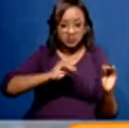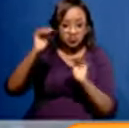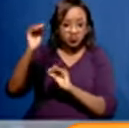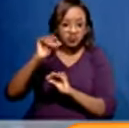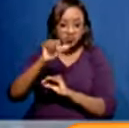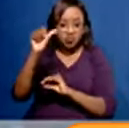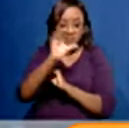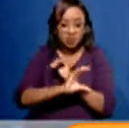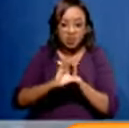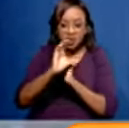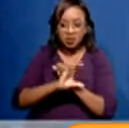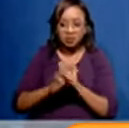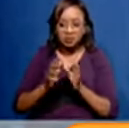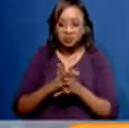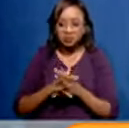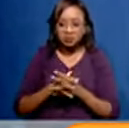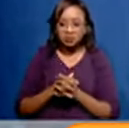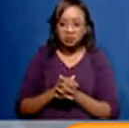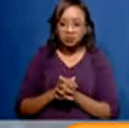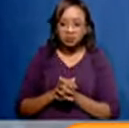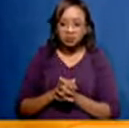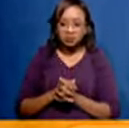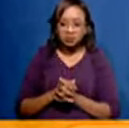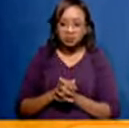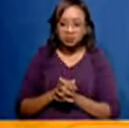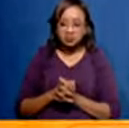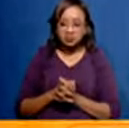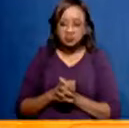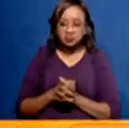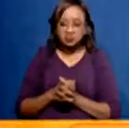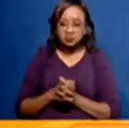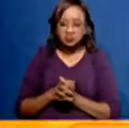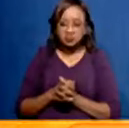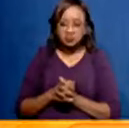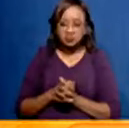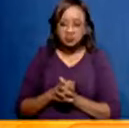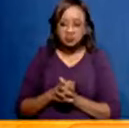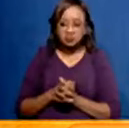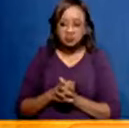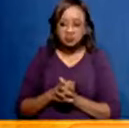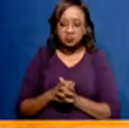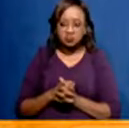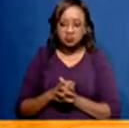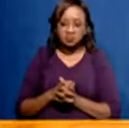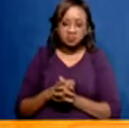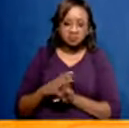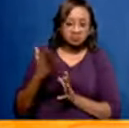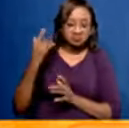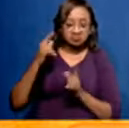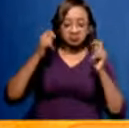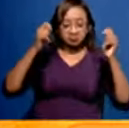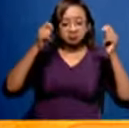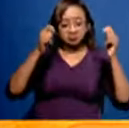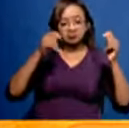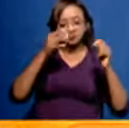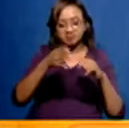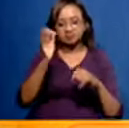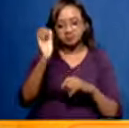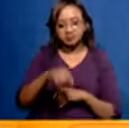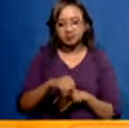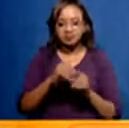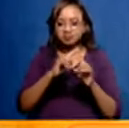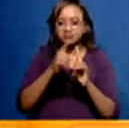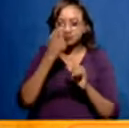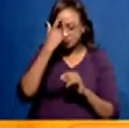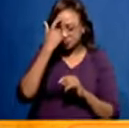capital? Well, so let me just go back to the riots. Was I there? No. Was I briefed about it? Yes. In fact, one of the first